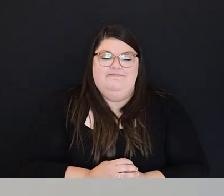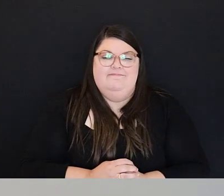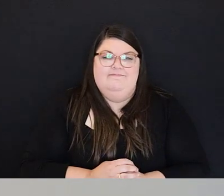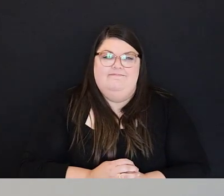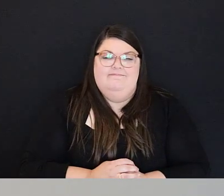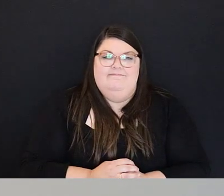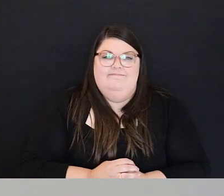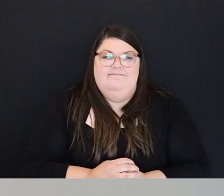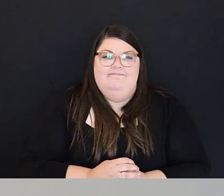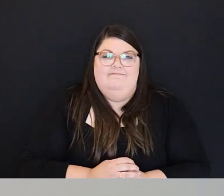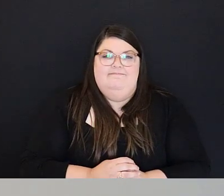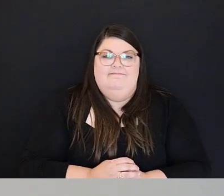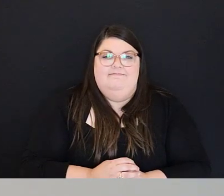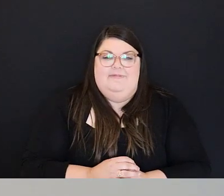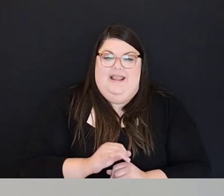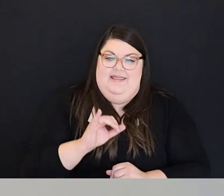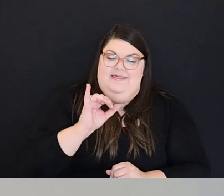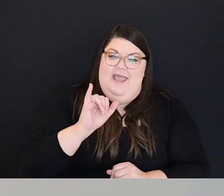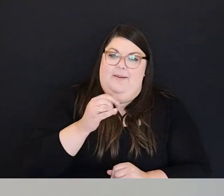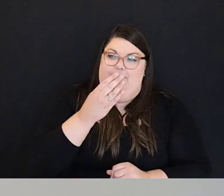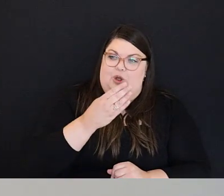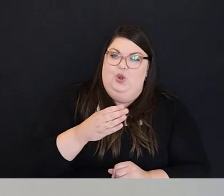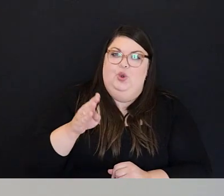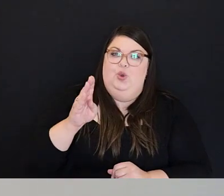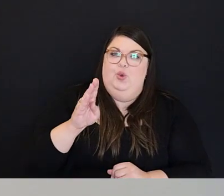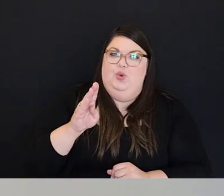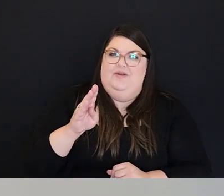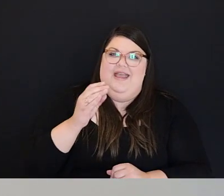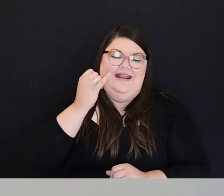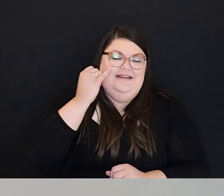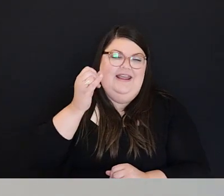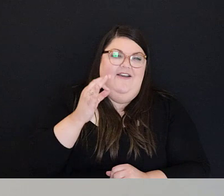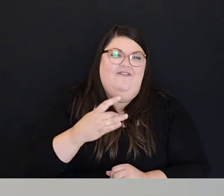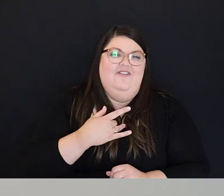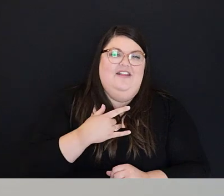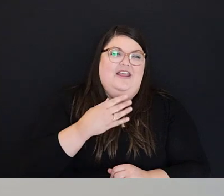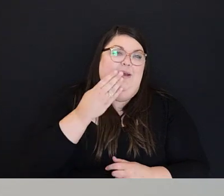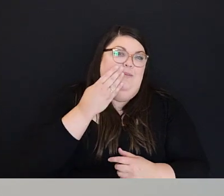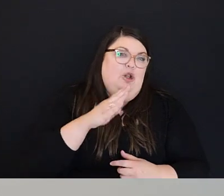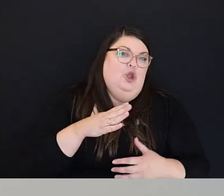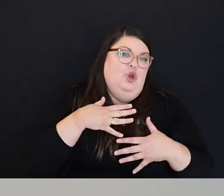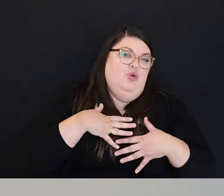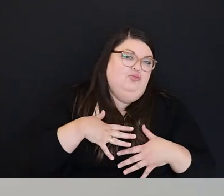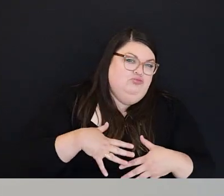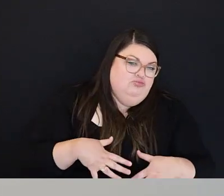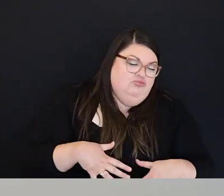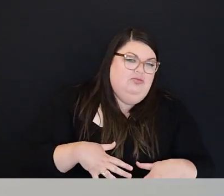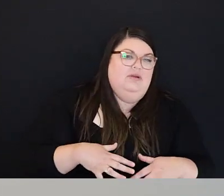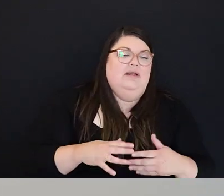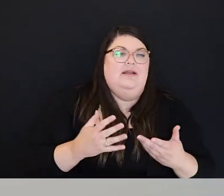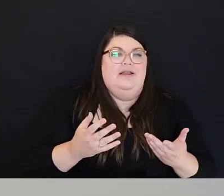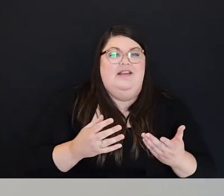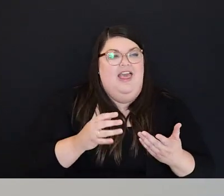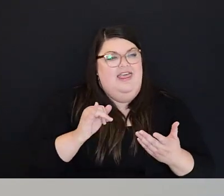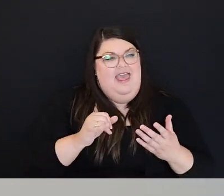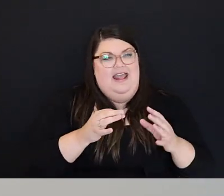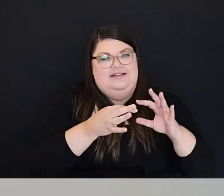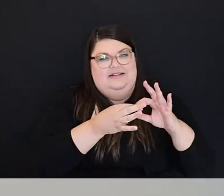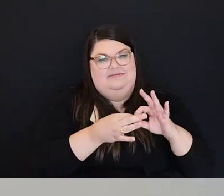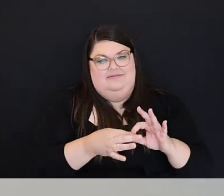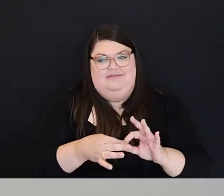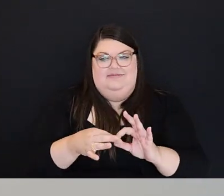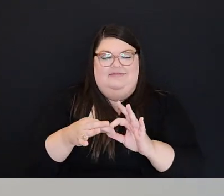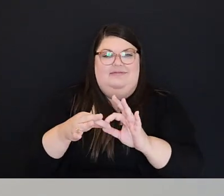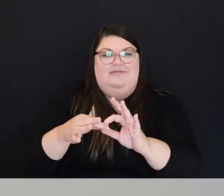And that blue and that idea of feeling blue is now this thread that really, it occupies